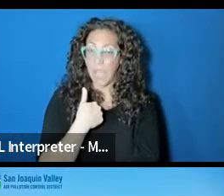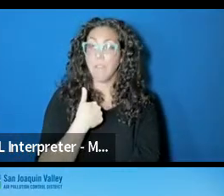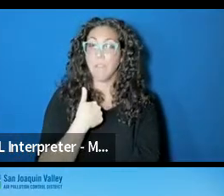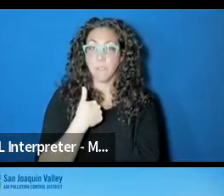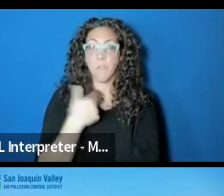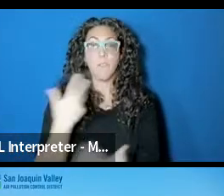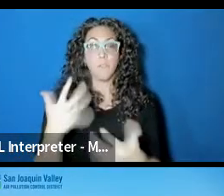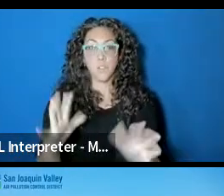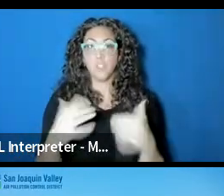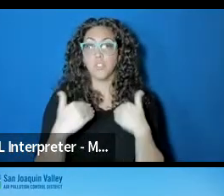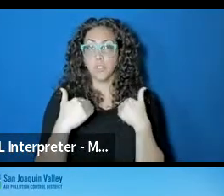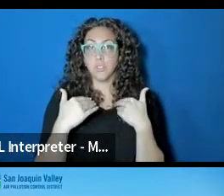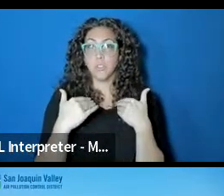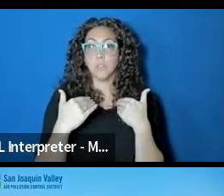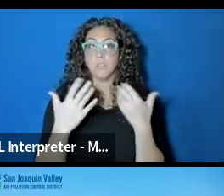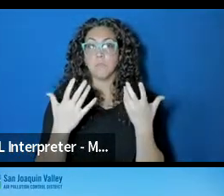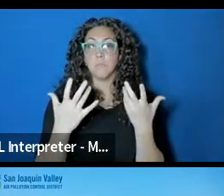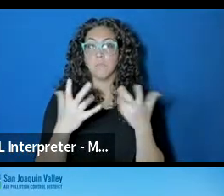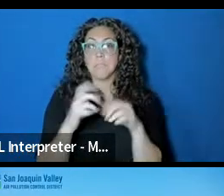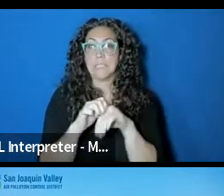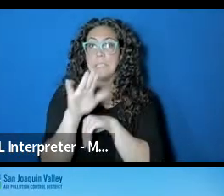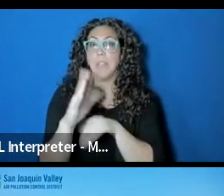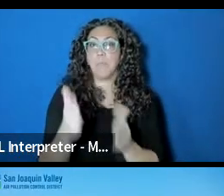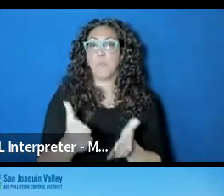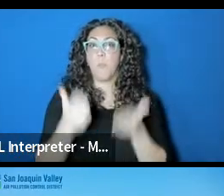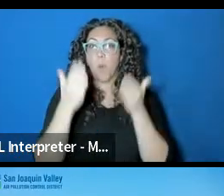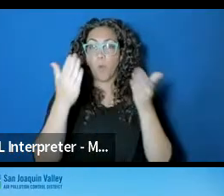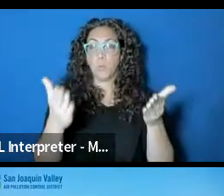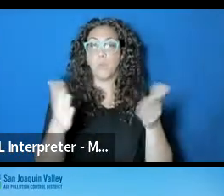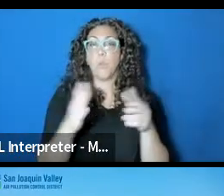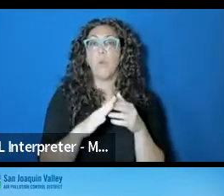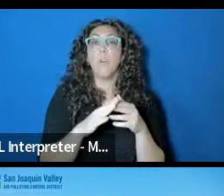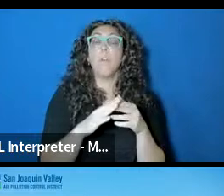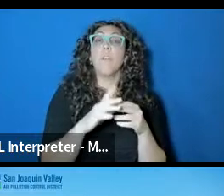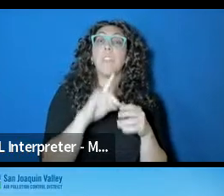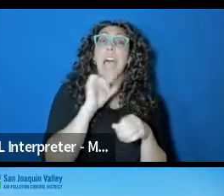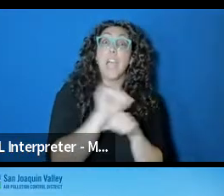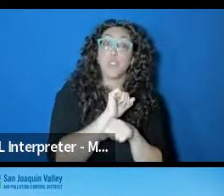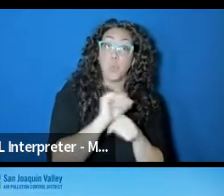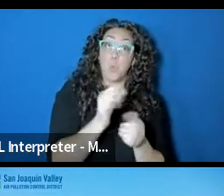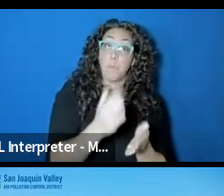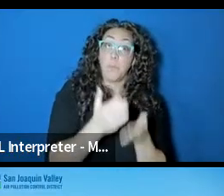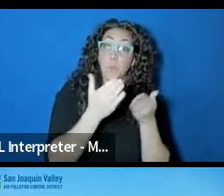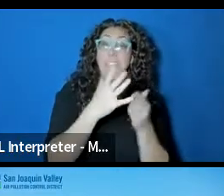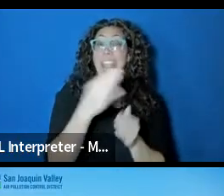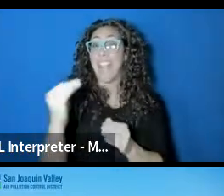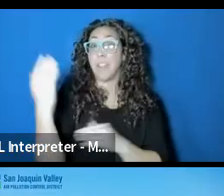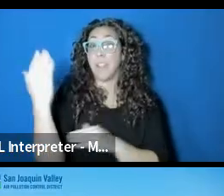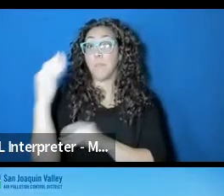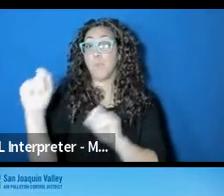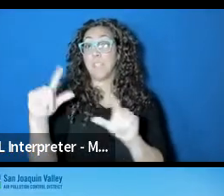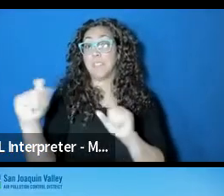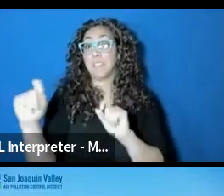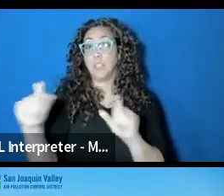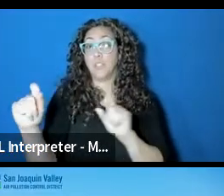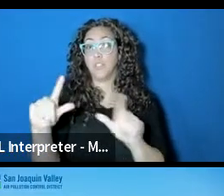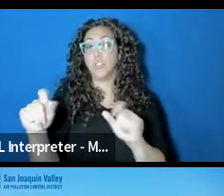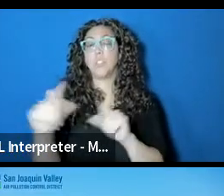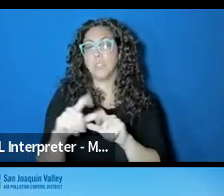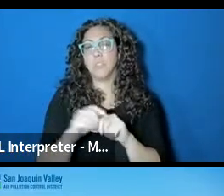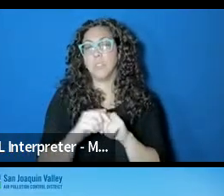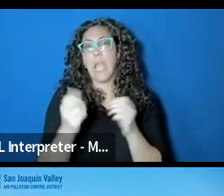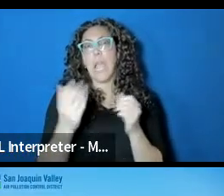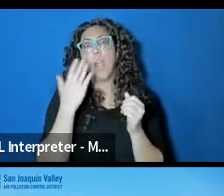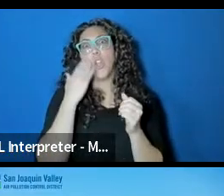the actual proposals that Little Manila submitted, as well as the presentation. So I just wanted to remind folks, I know there's a lot of detail there. There are pretty